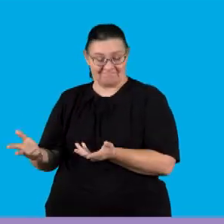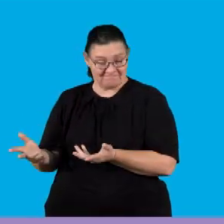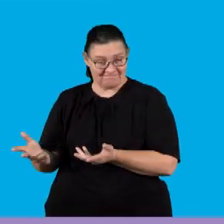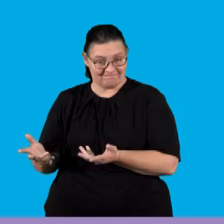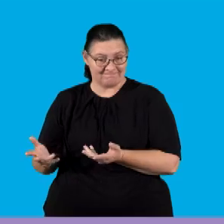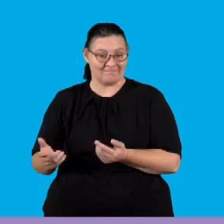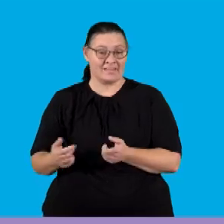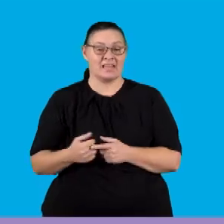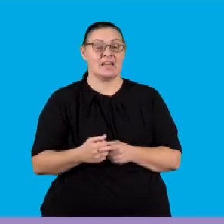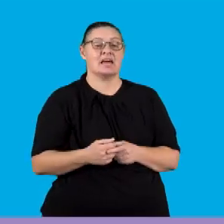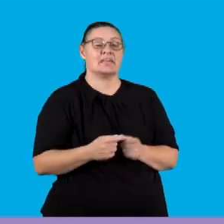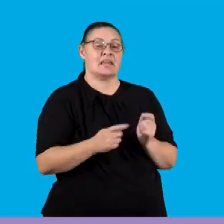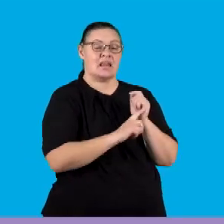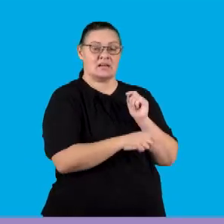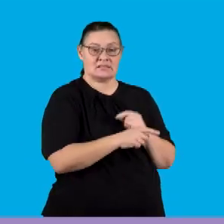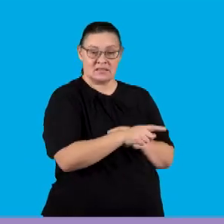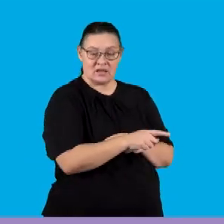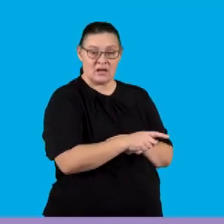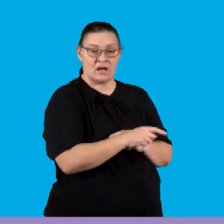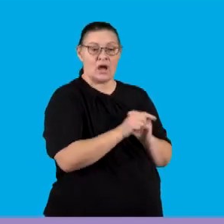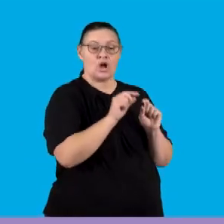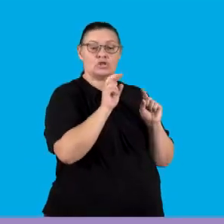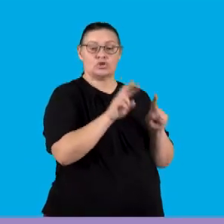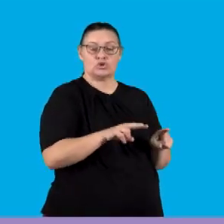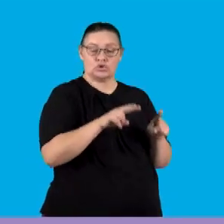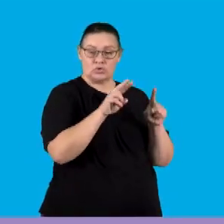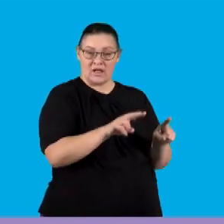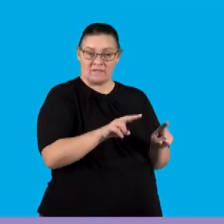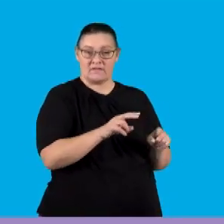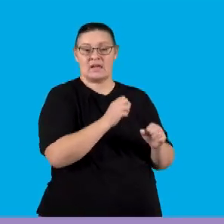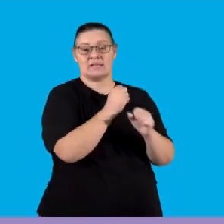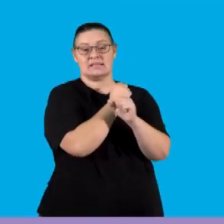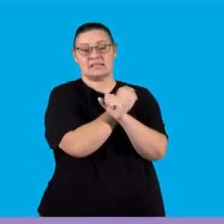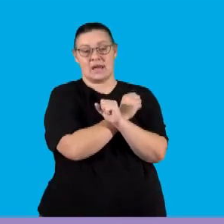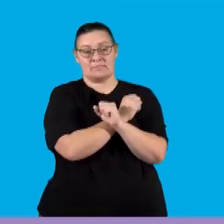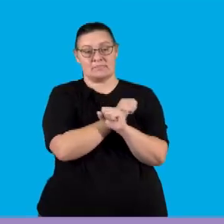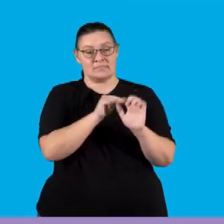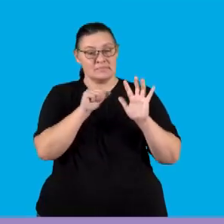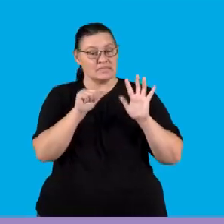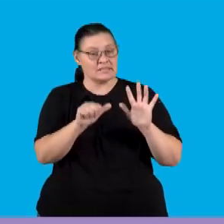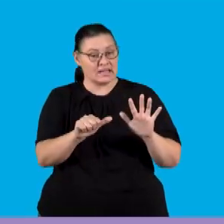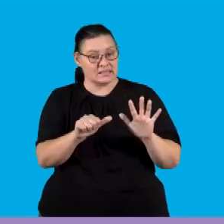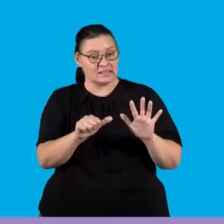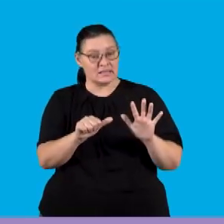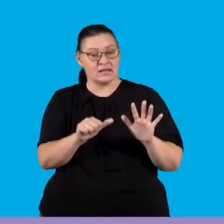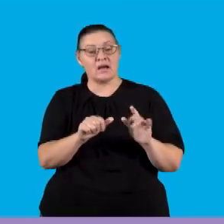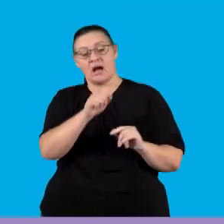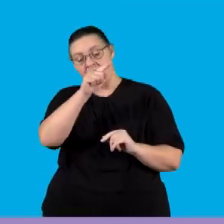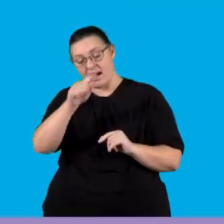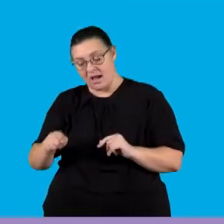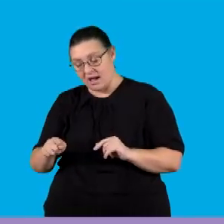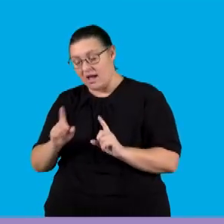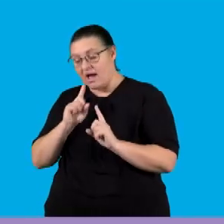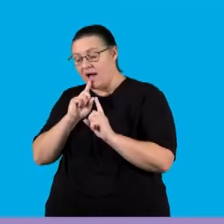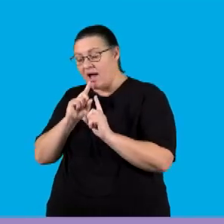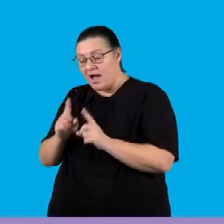48? Yes, it is. The answer is a 48. And lastly, we do have to check with all